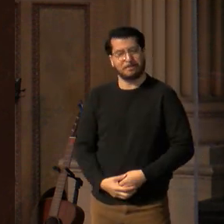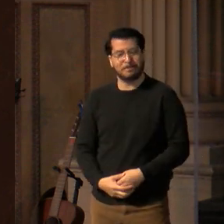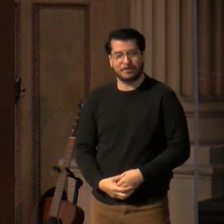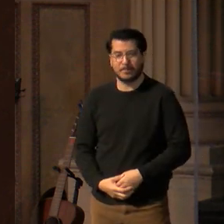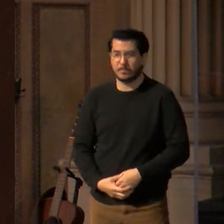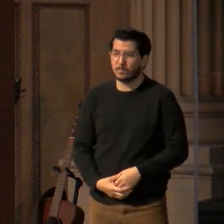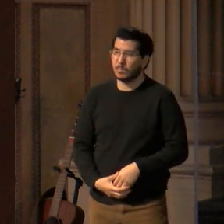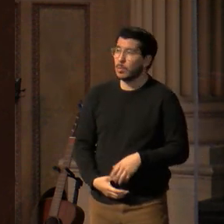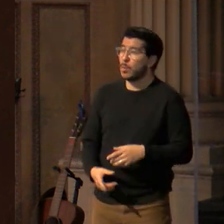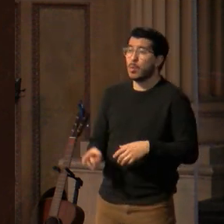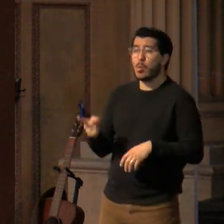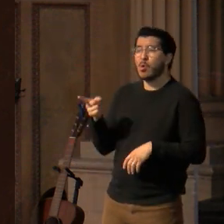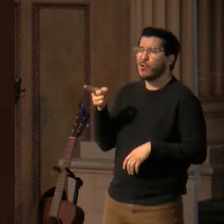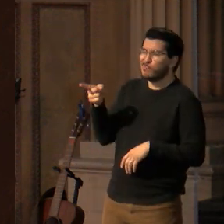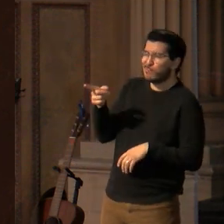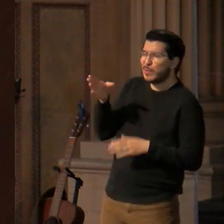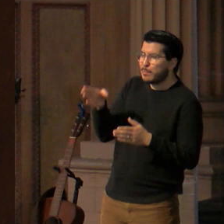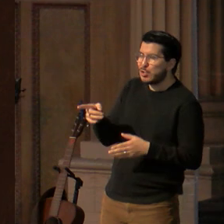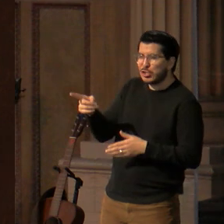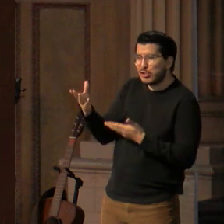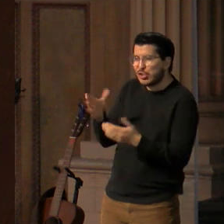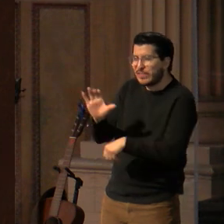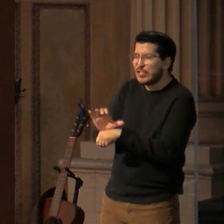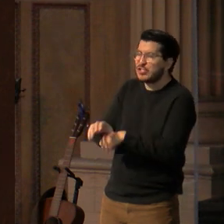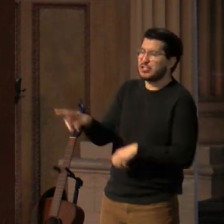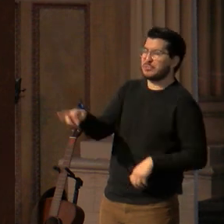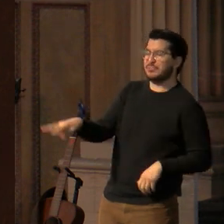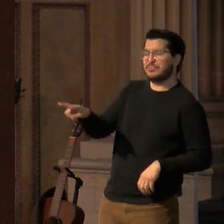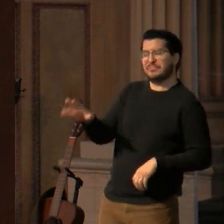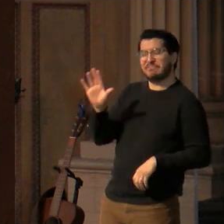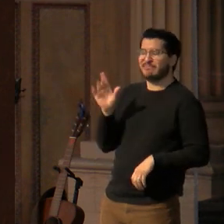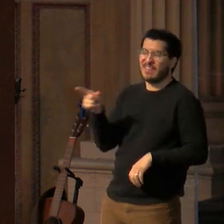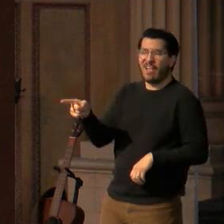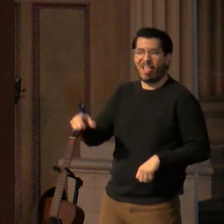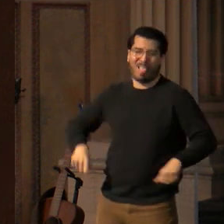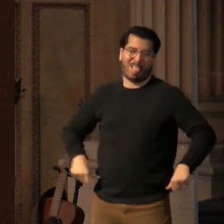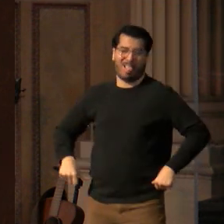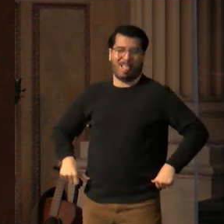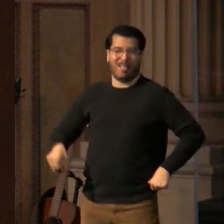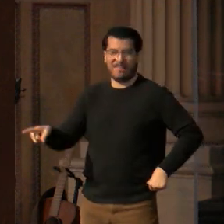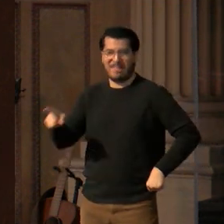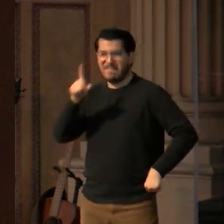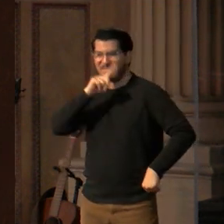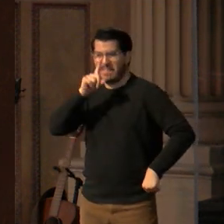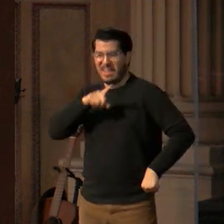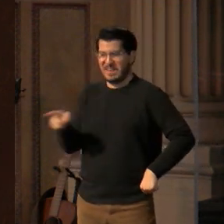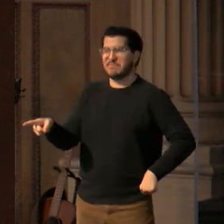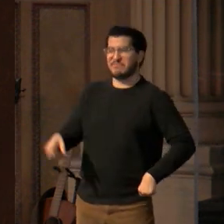Yeah, he's out there serving the church, but he's got to be motivated by the desire to just show off. We all know that he's fake.